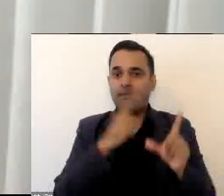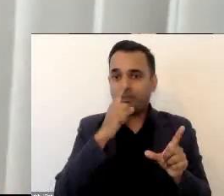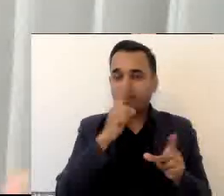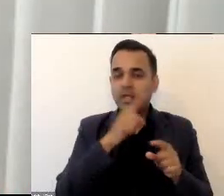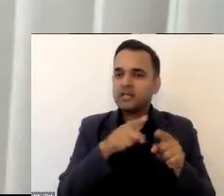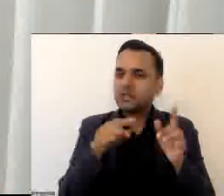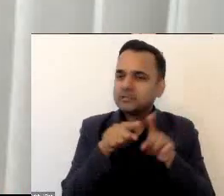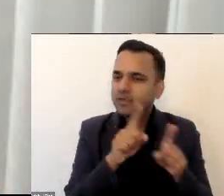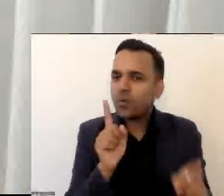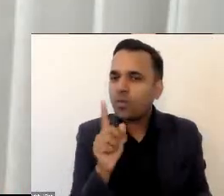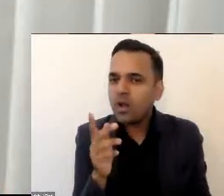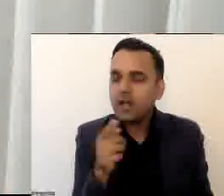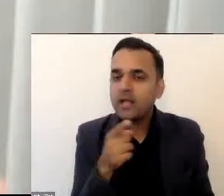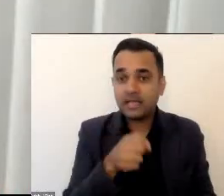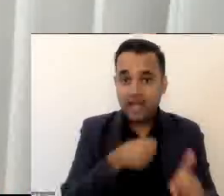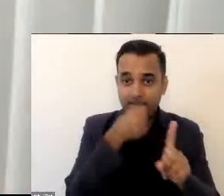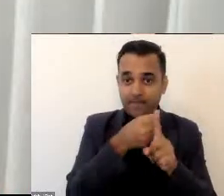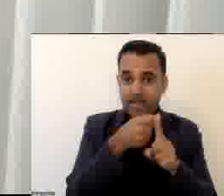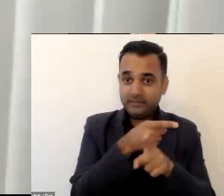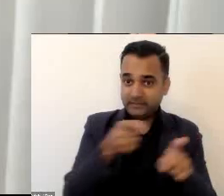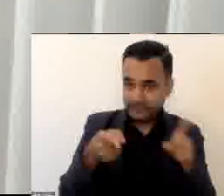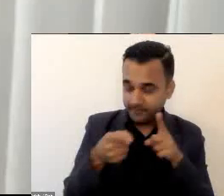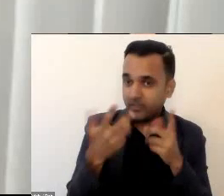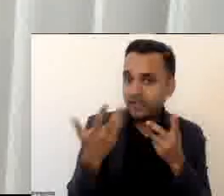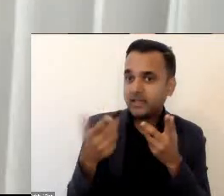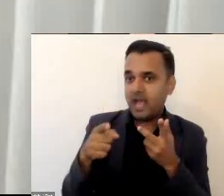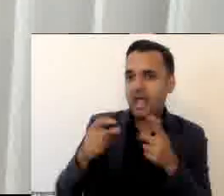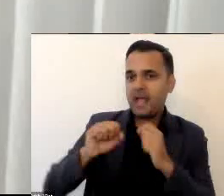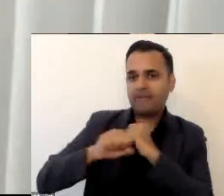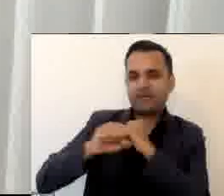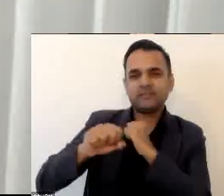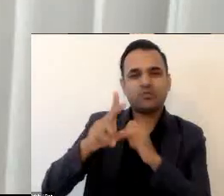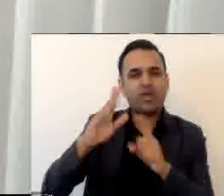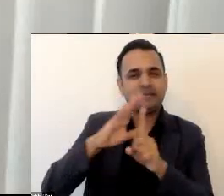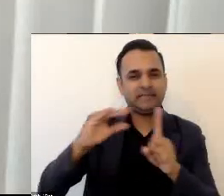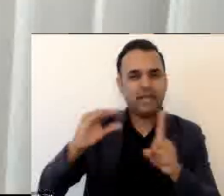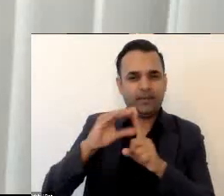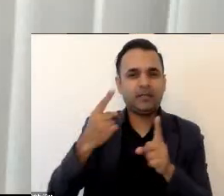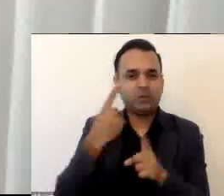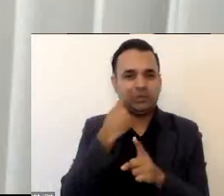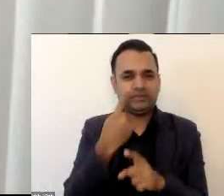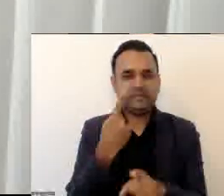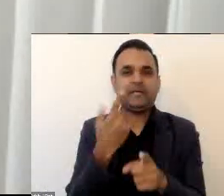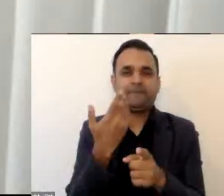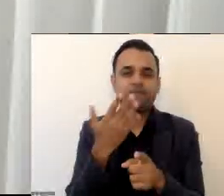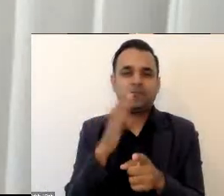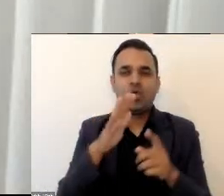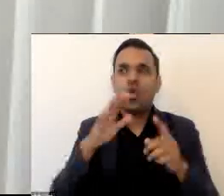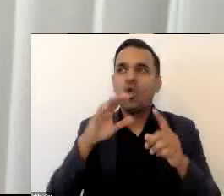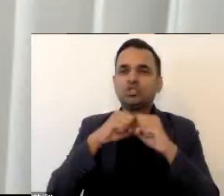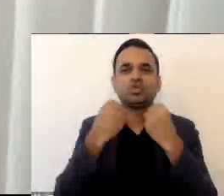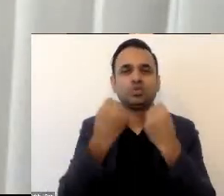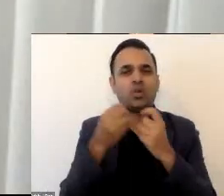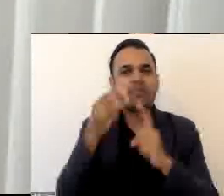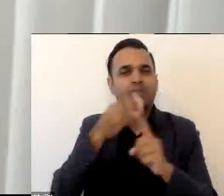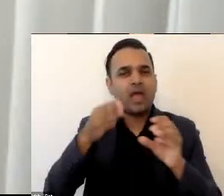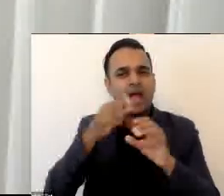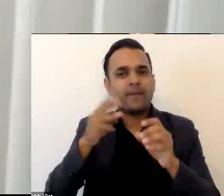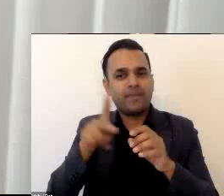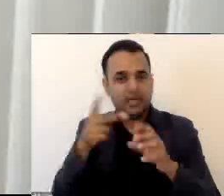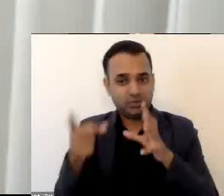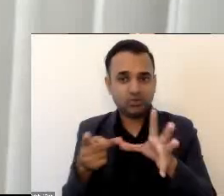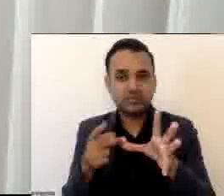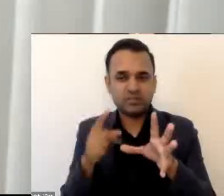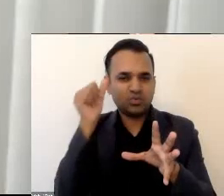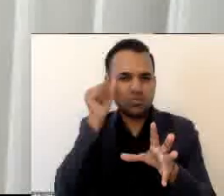forward to understand, how all of this space works, the role that AI and the new technologies play in